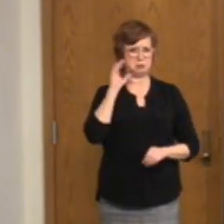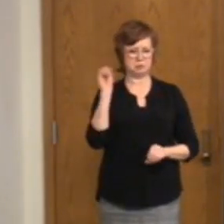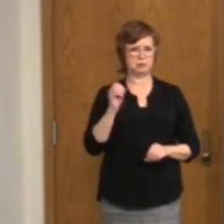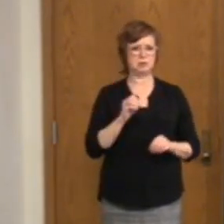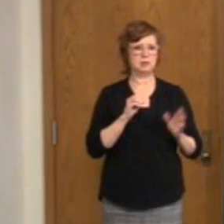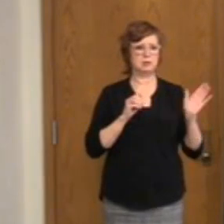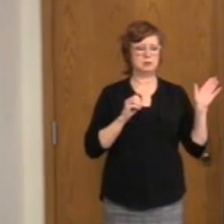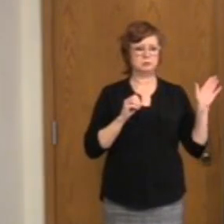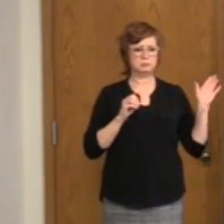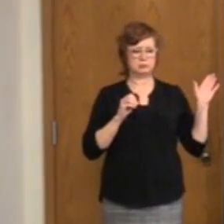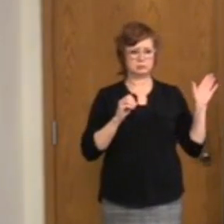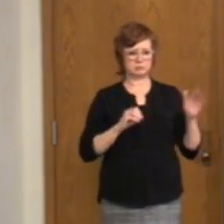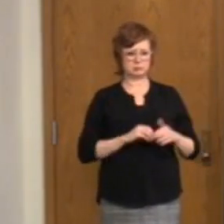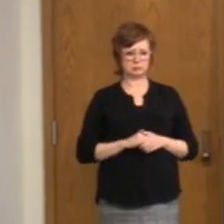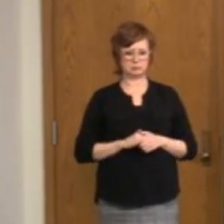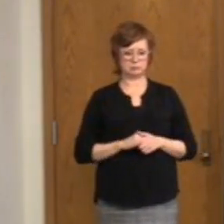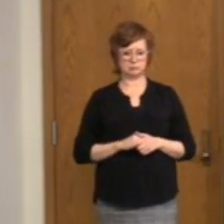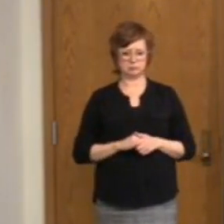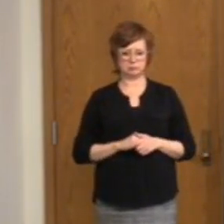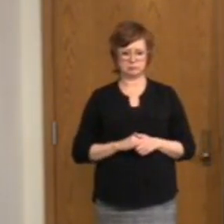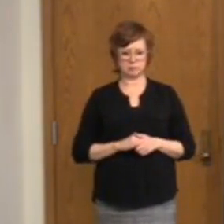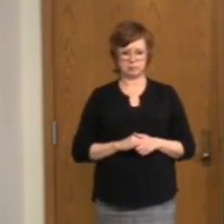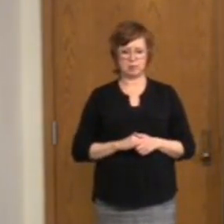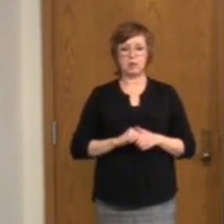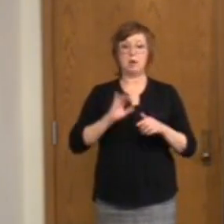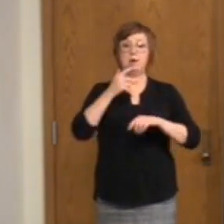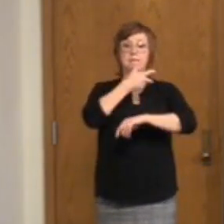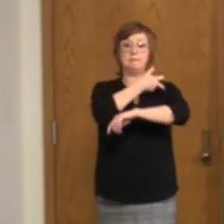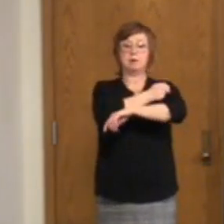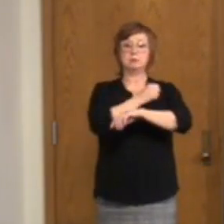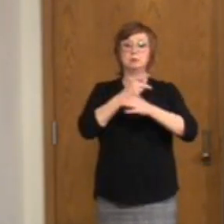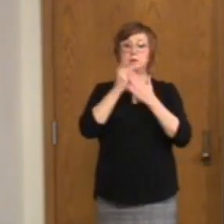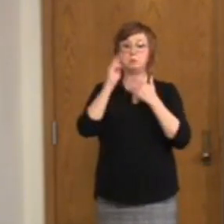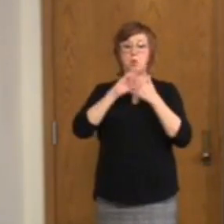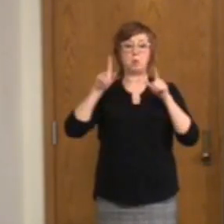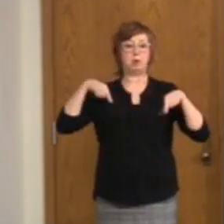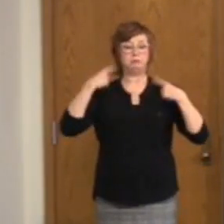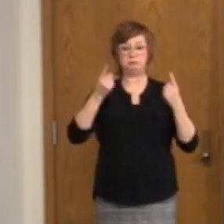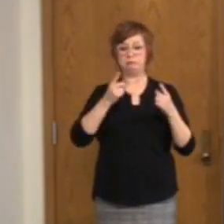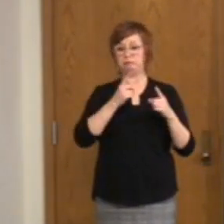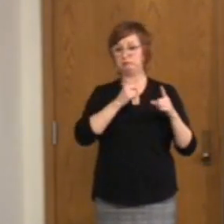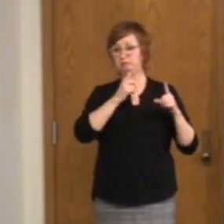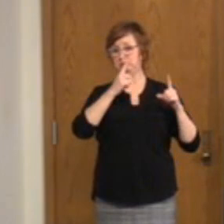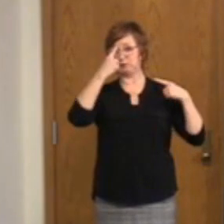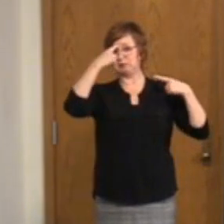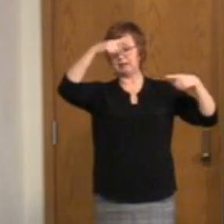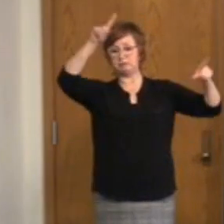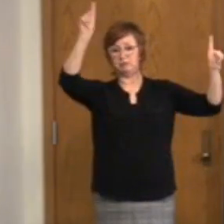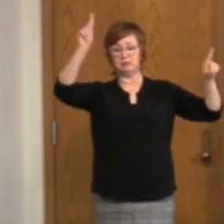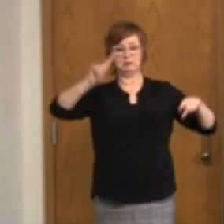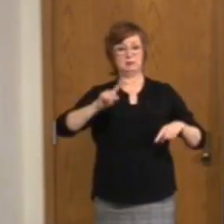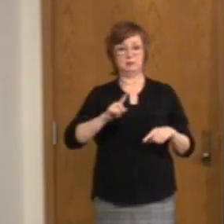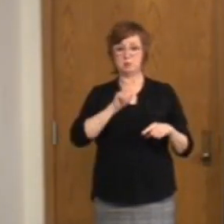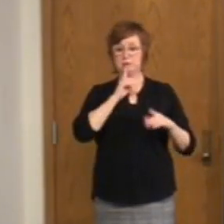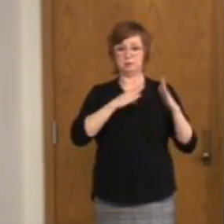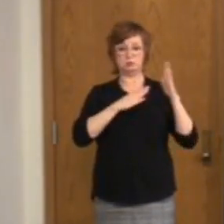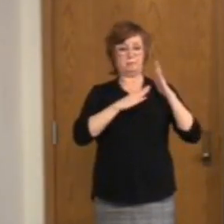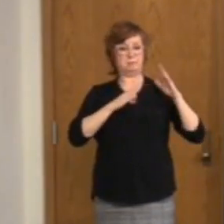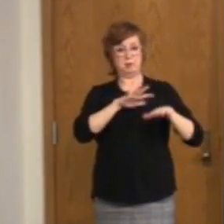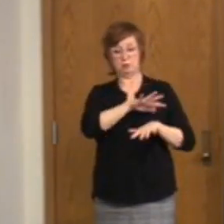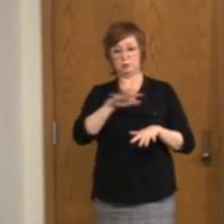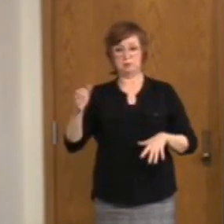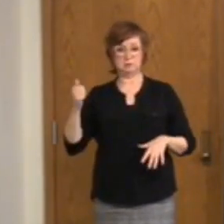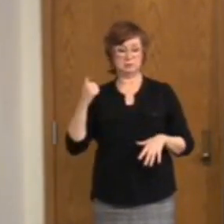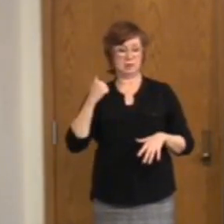in Saskatchewan is going very well. In fact, I would say it's leading the nation. We have well over 100% of our vaccines that are delivered to the province are